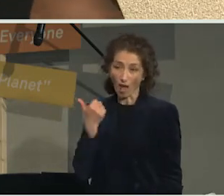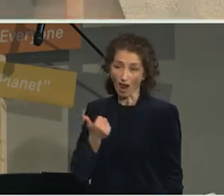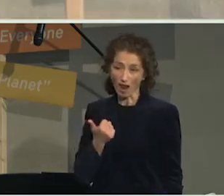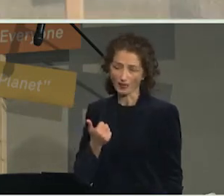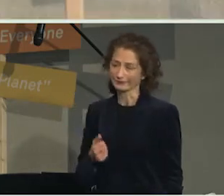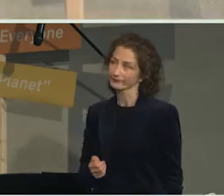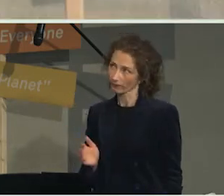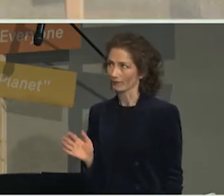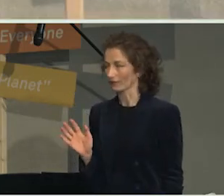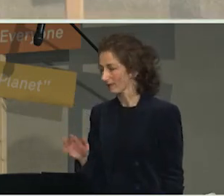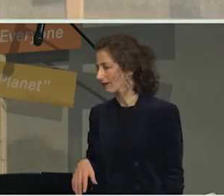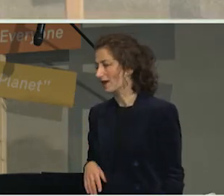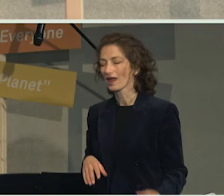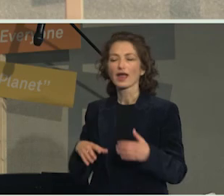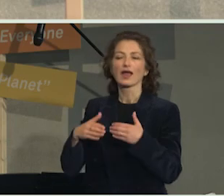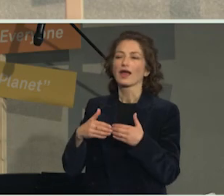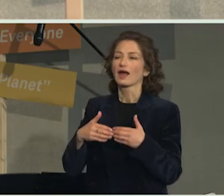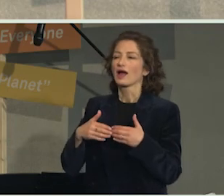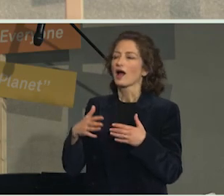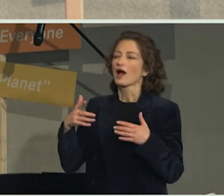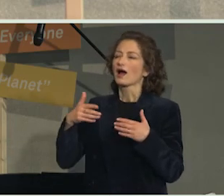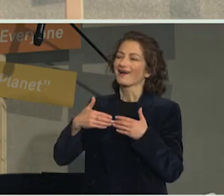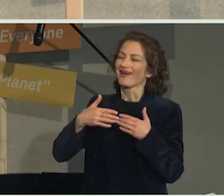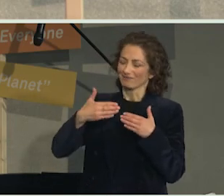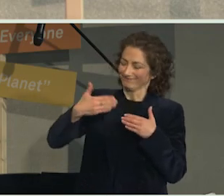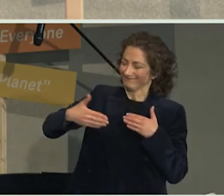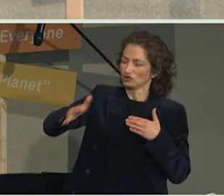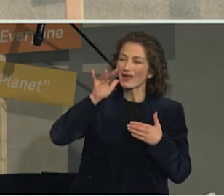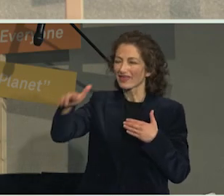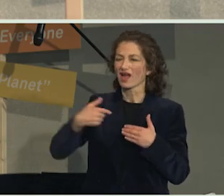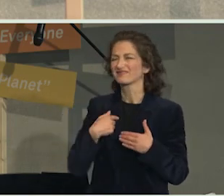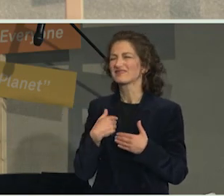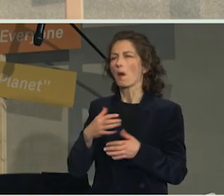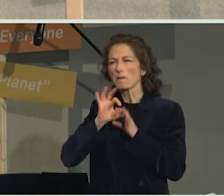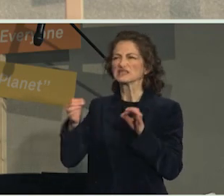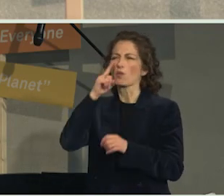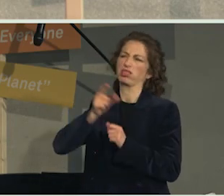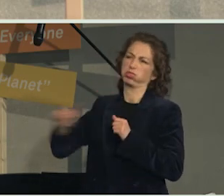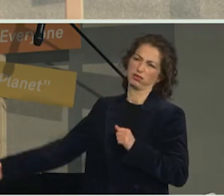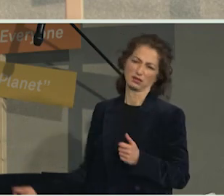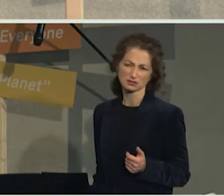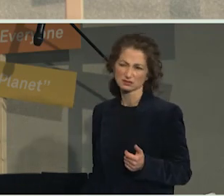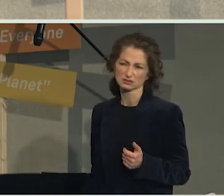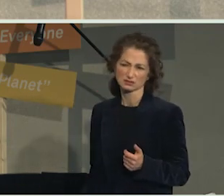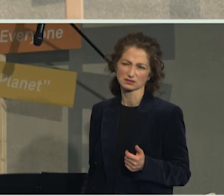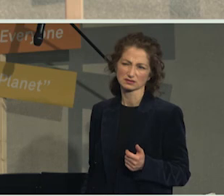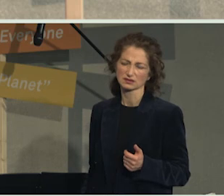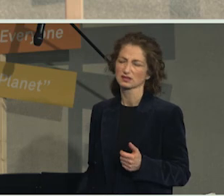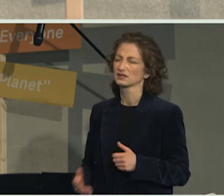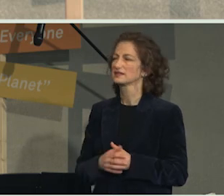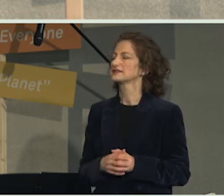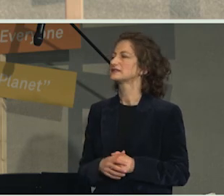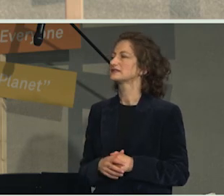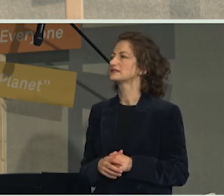In fact, for days after that night, I wished that I had run away. As if to underscore the disgust of